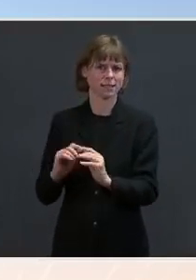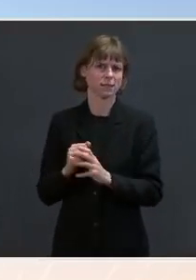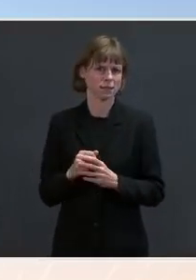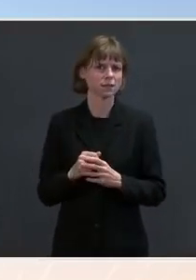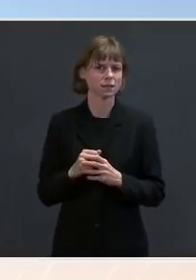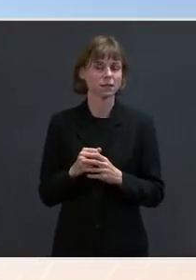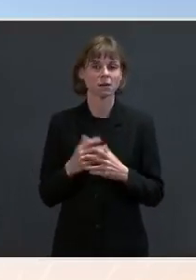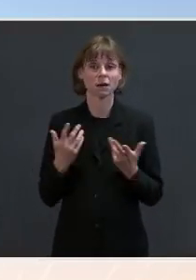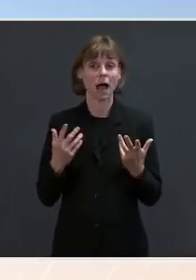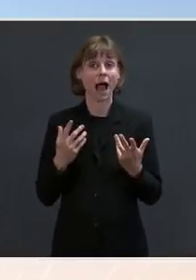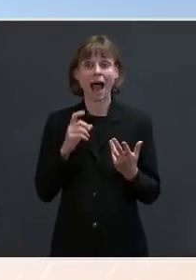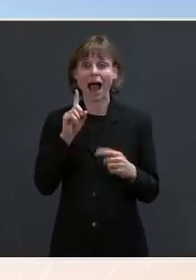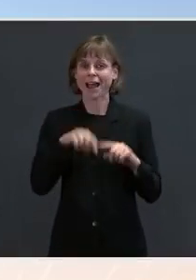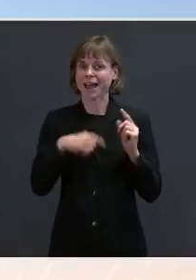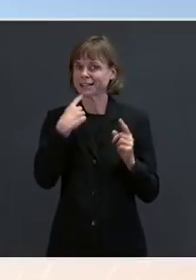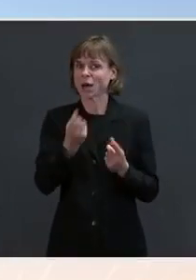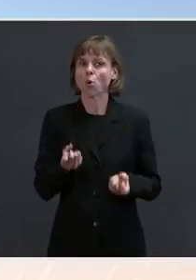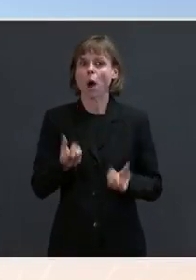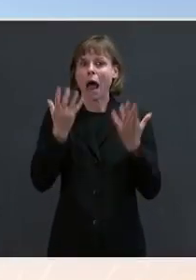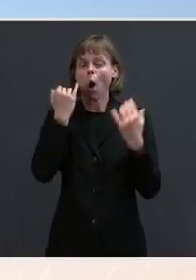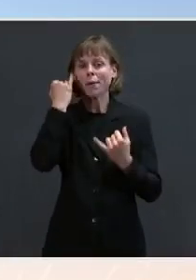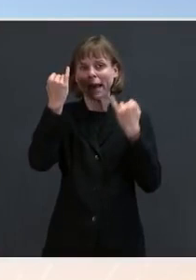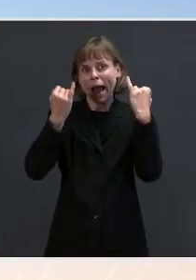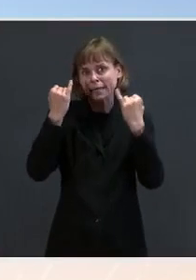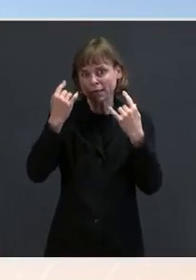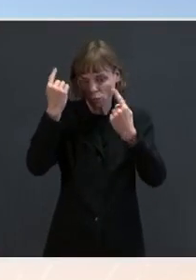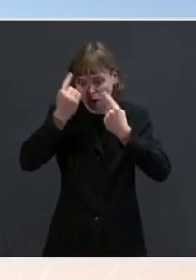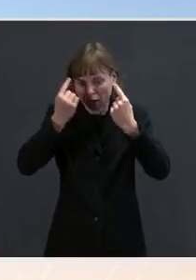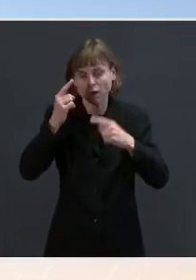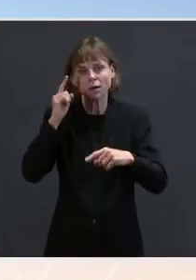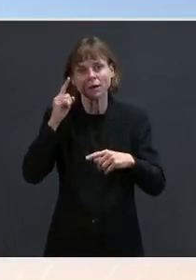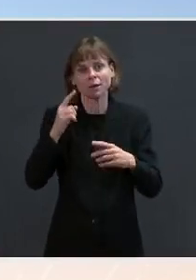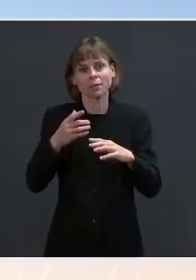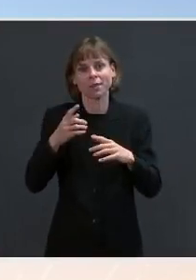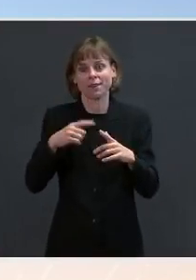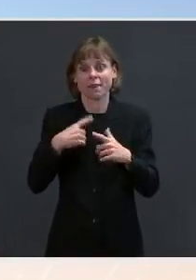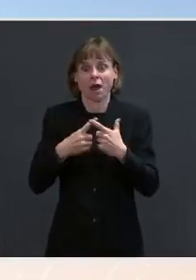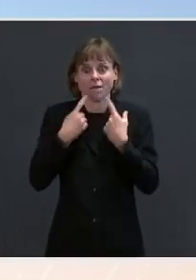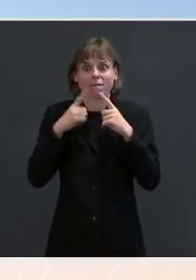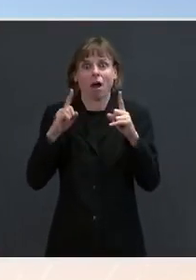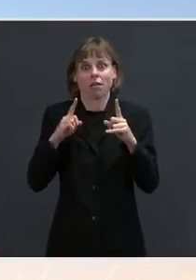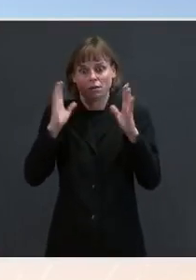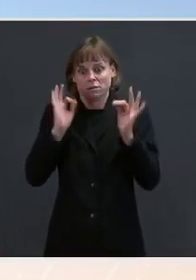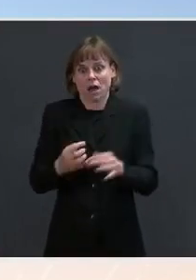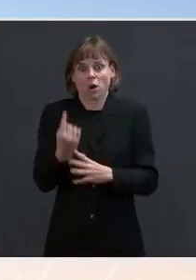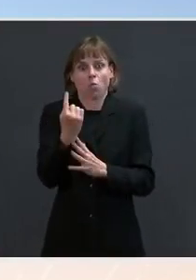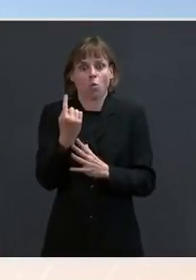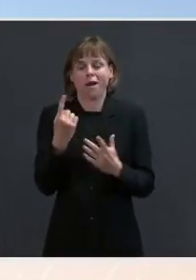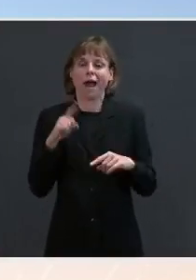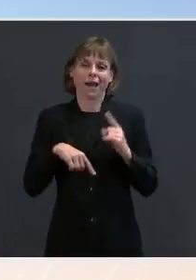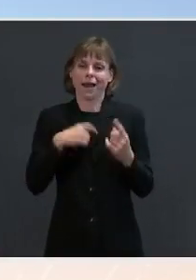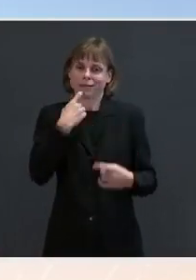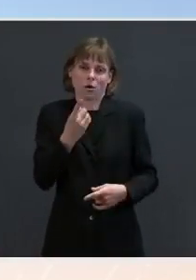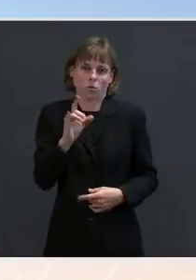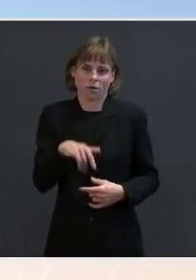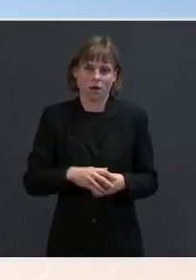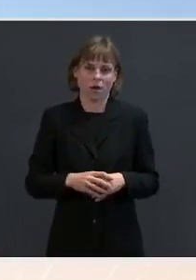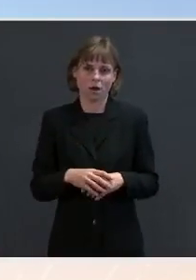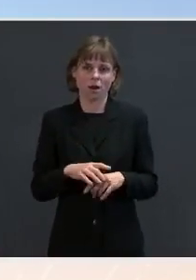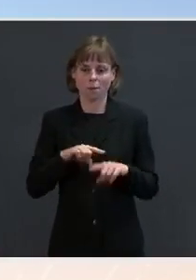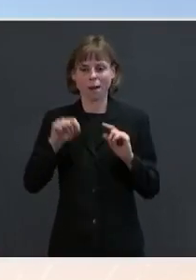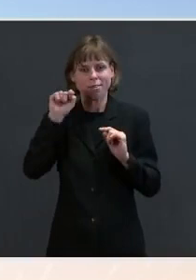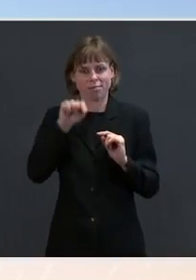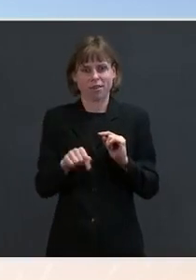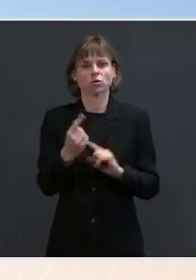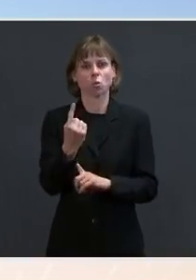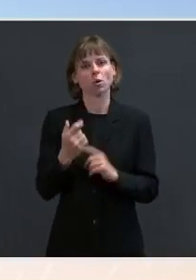ideas are considered before an idea is finalized, so I'm not going to speak to that. I'm not sure anyone here would, but this was the idea that was determined to be most